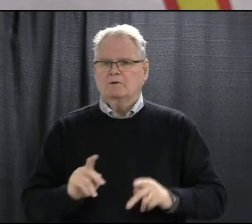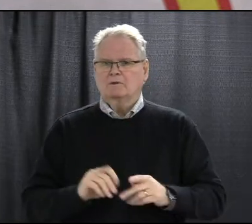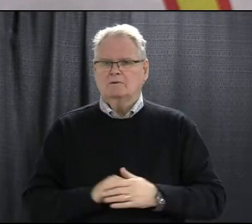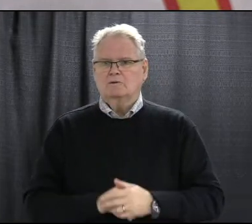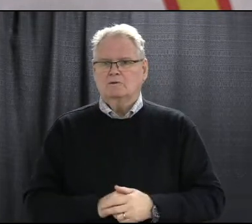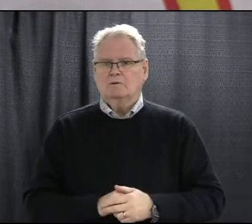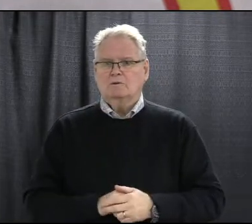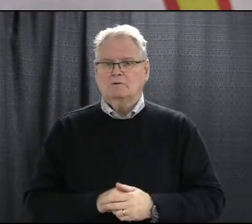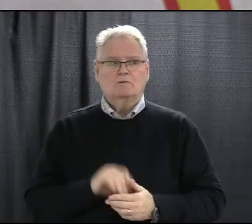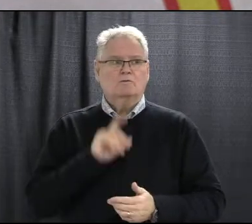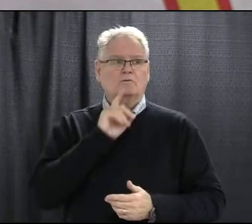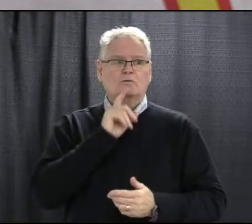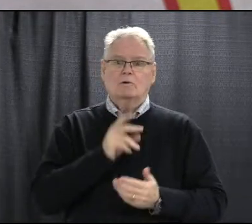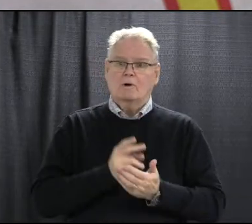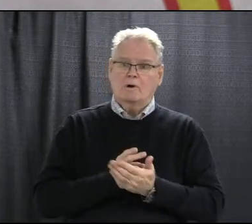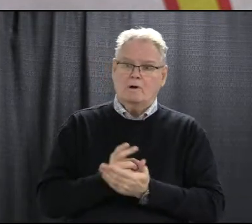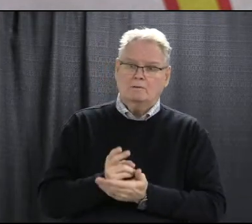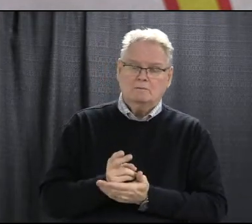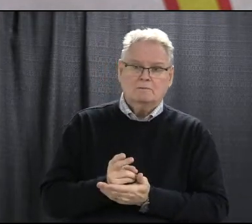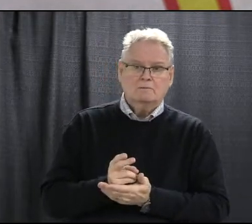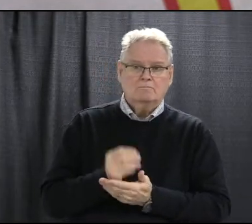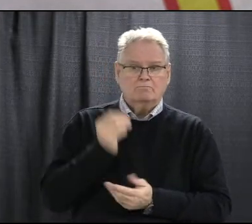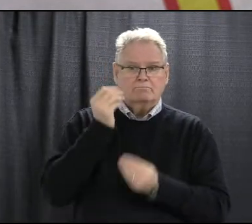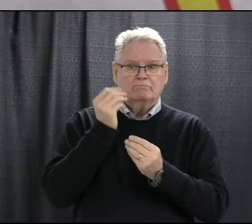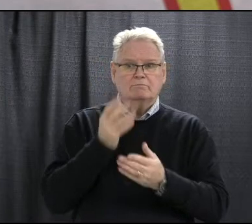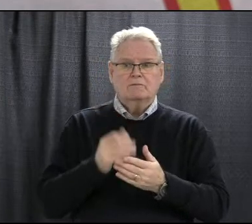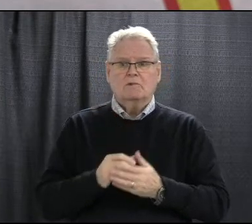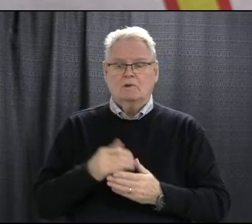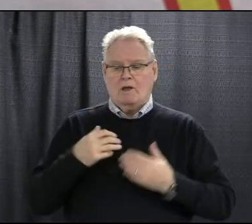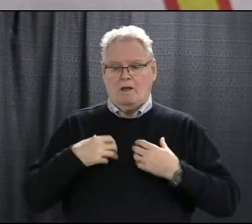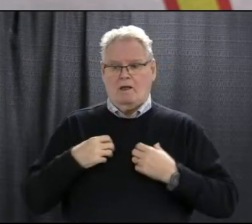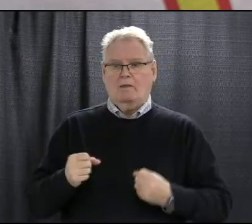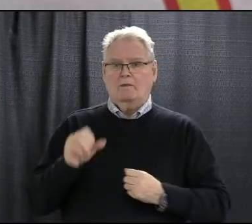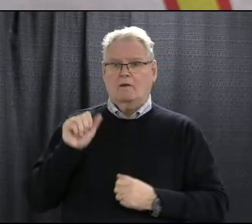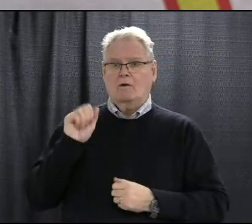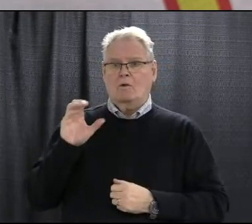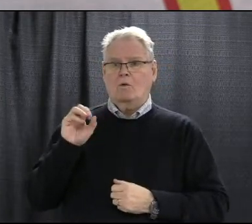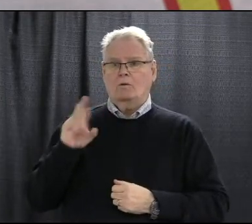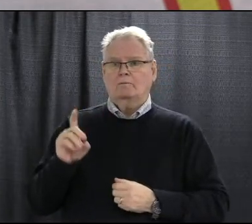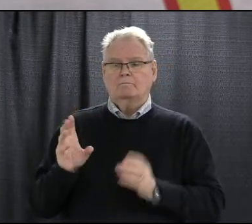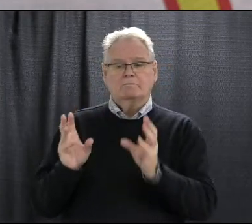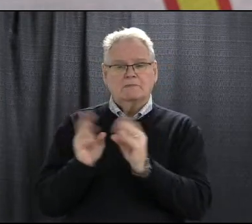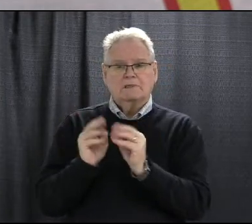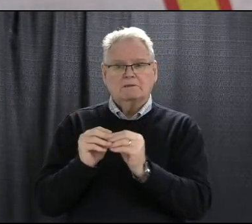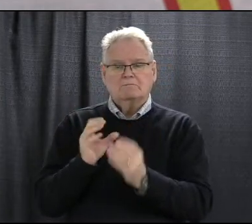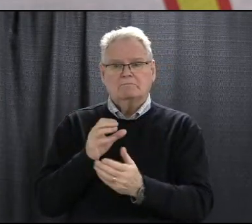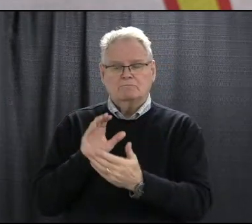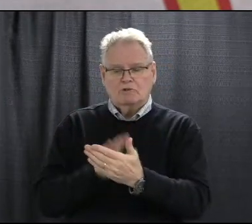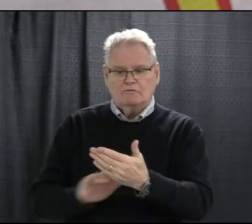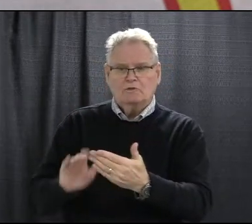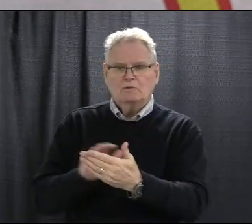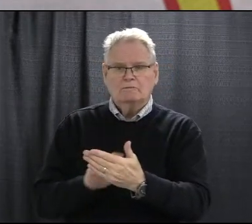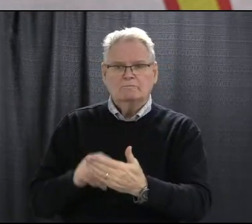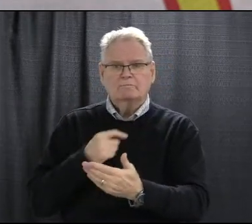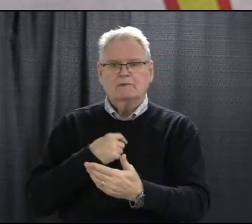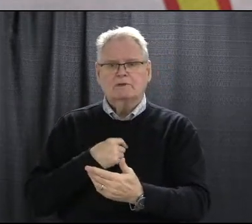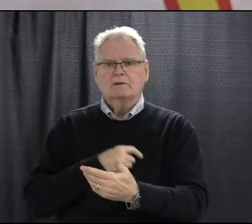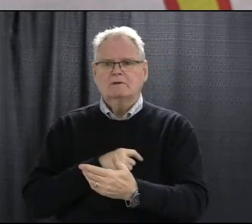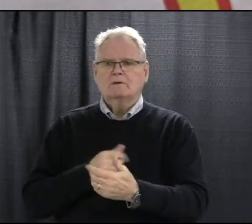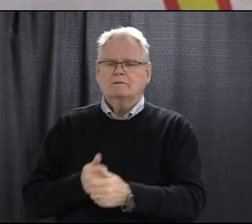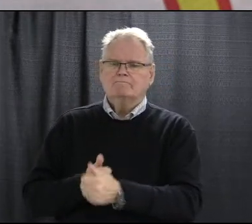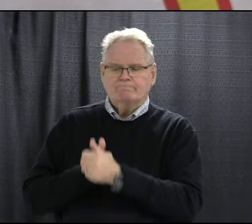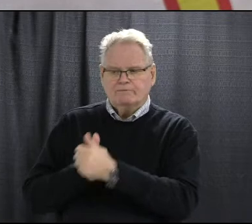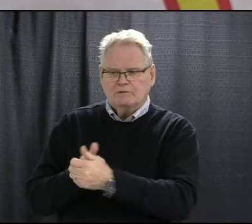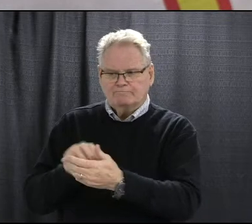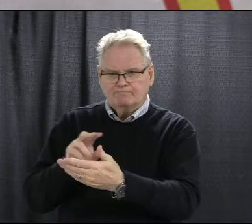of the authors of the Health Accord is sitting next to me, and this is a recommendation of the Health Accord. I guess my question is why not before now looking into